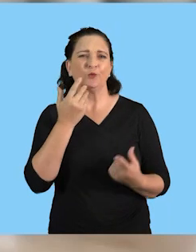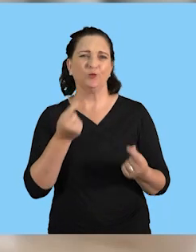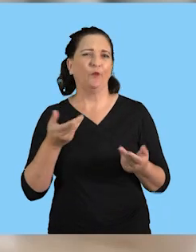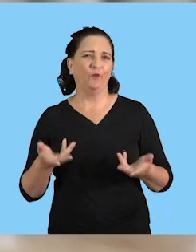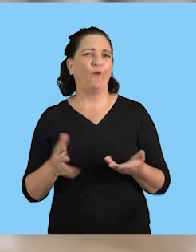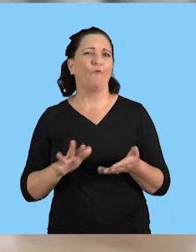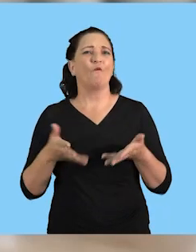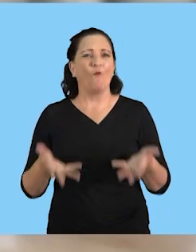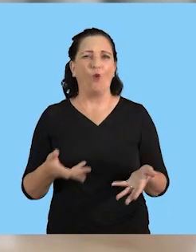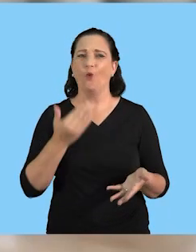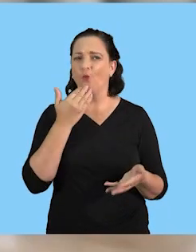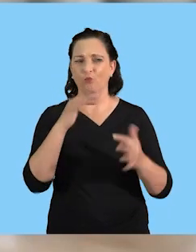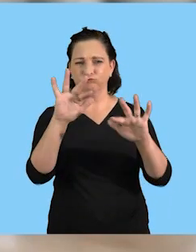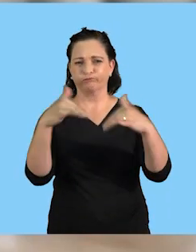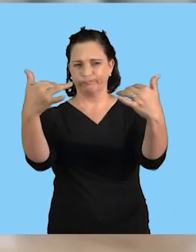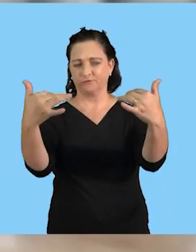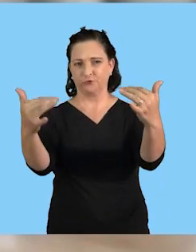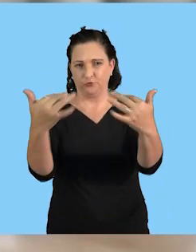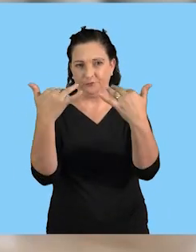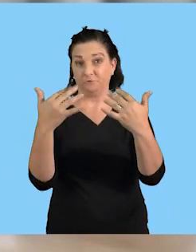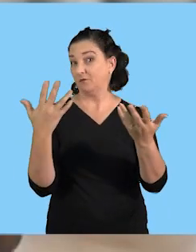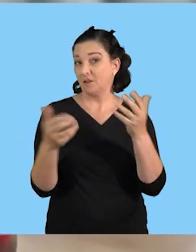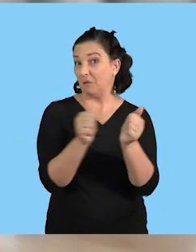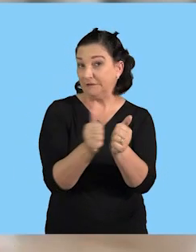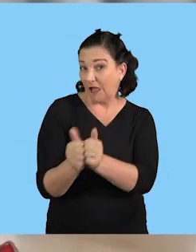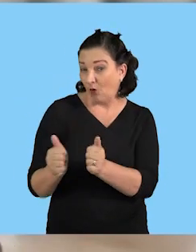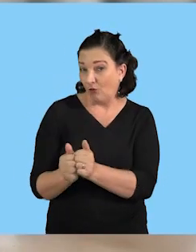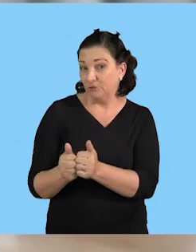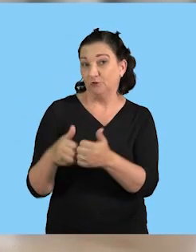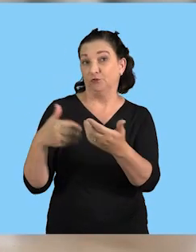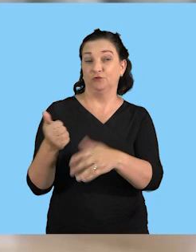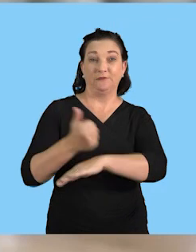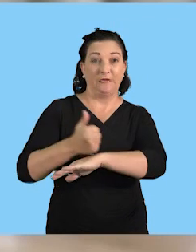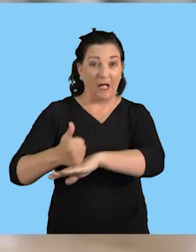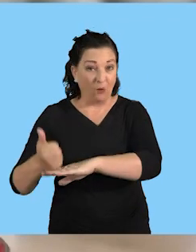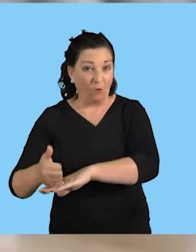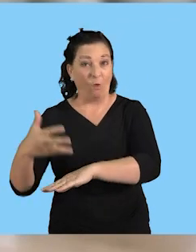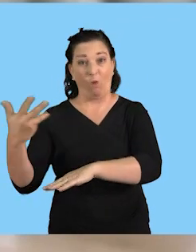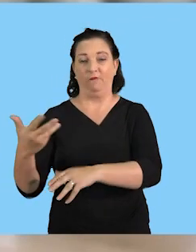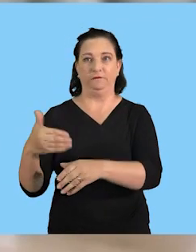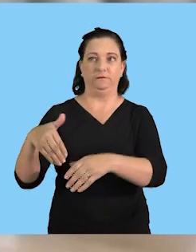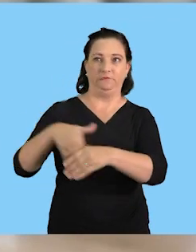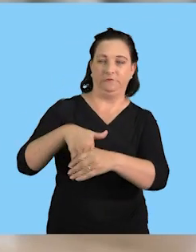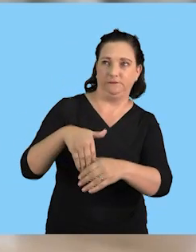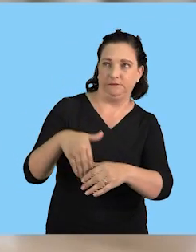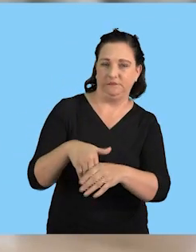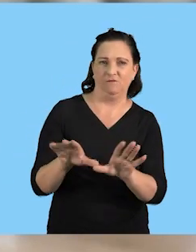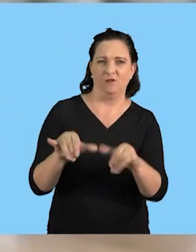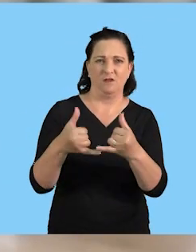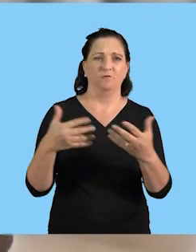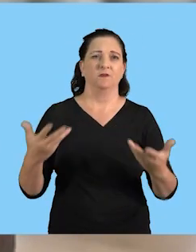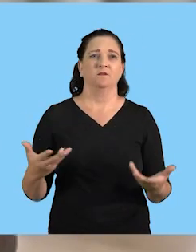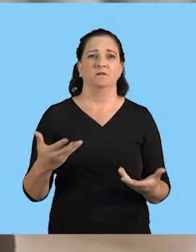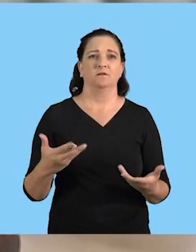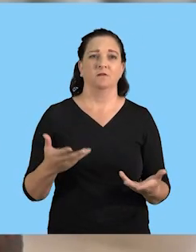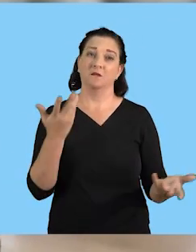presentation for? So we're doing a presentation for maybe our stakeholders, be it the shareholders, be it